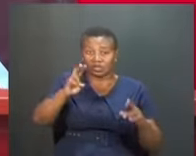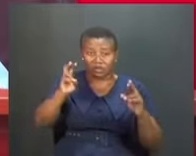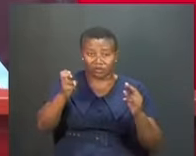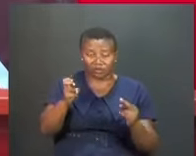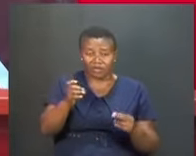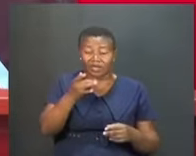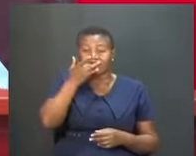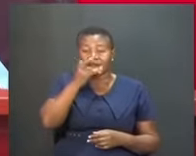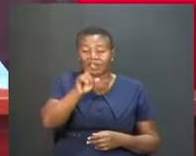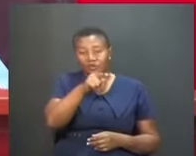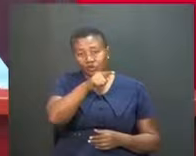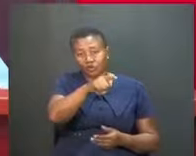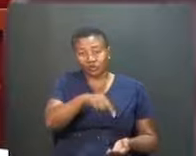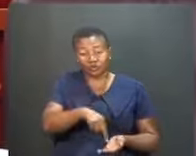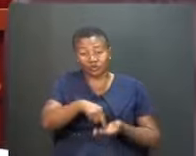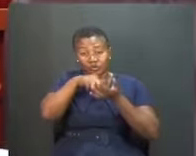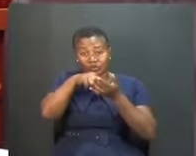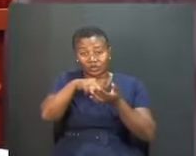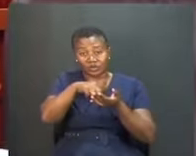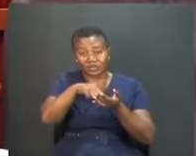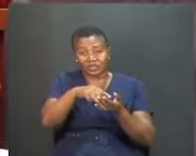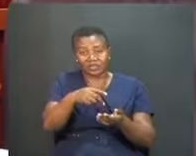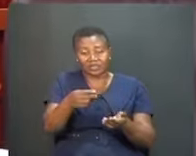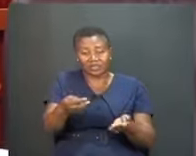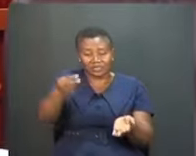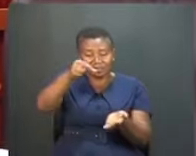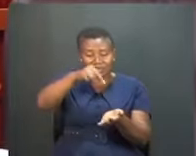up and said you have no objection.